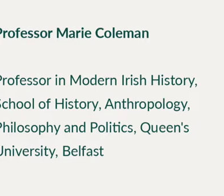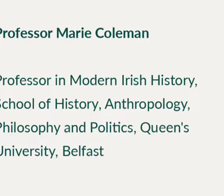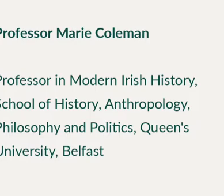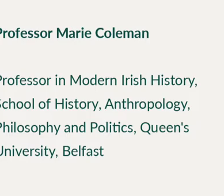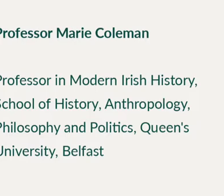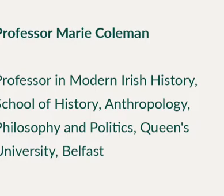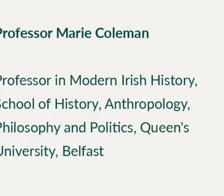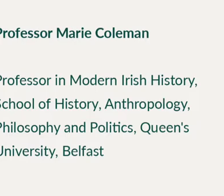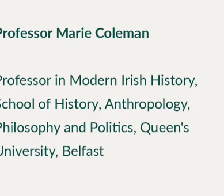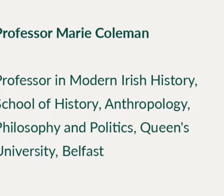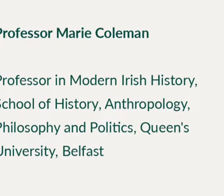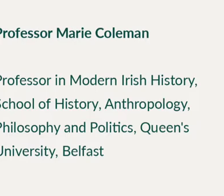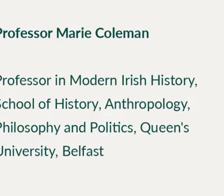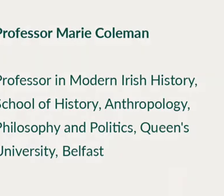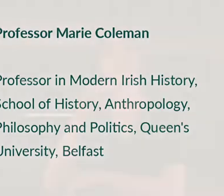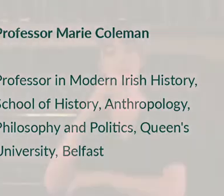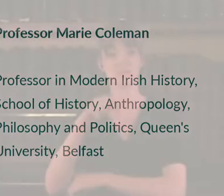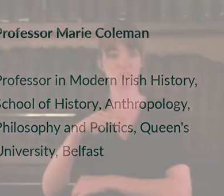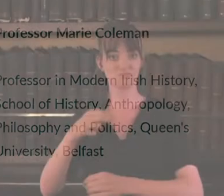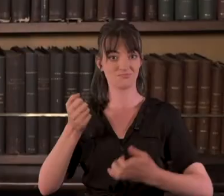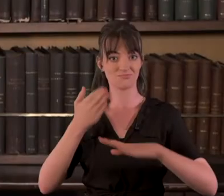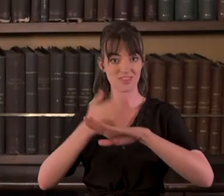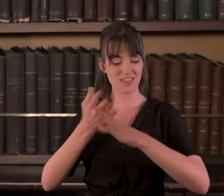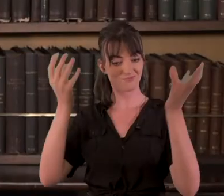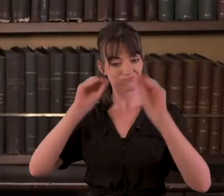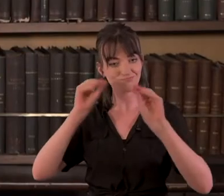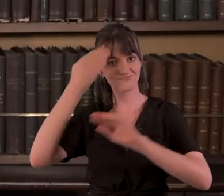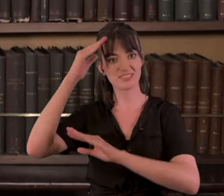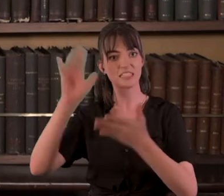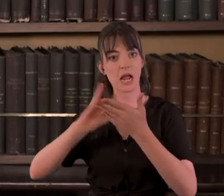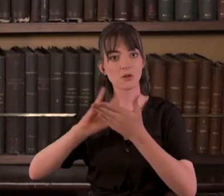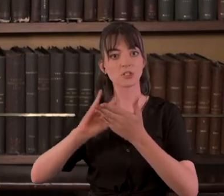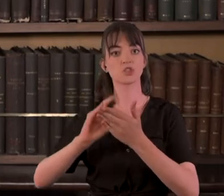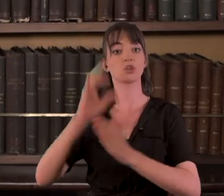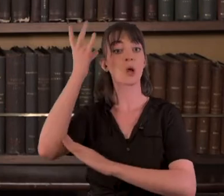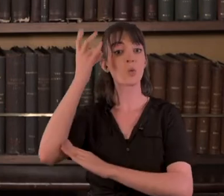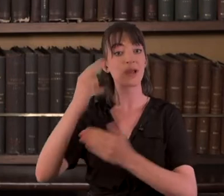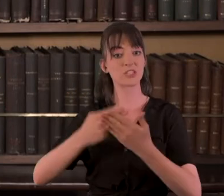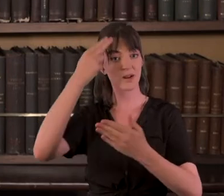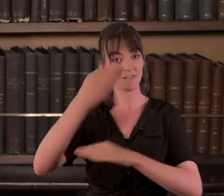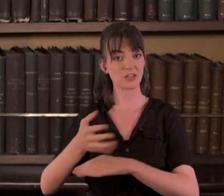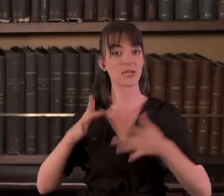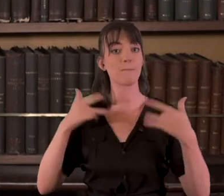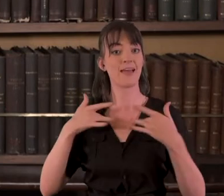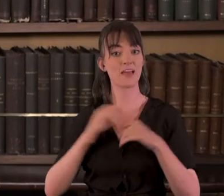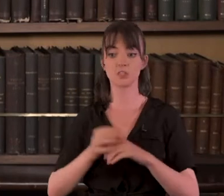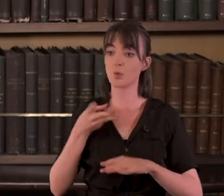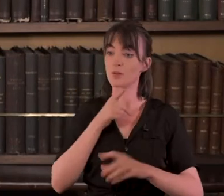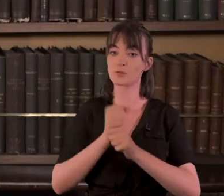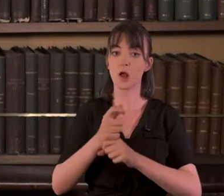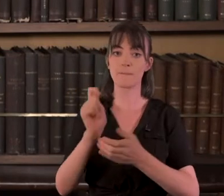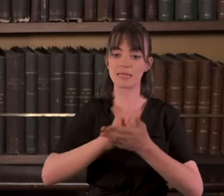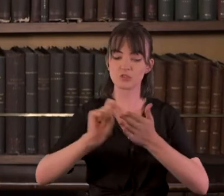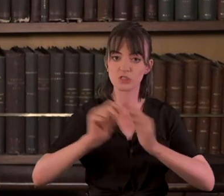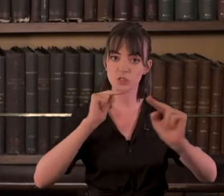modern Irish history at Queen's University in Belfast, where they will explore and discuss the treaty negotiations, their